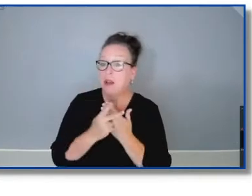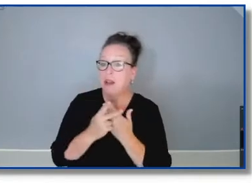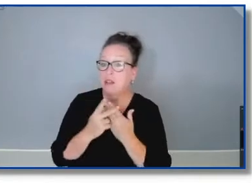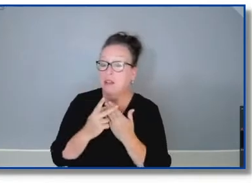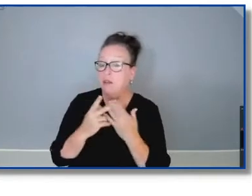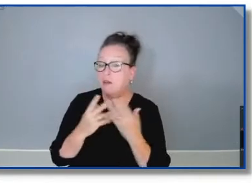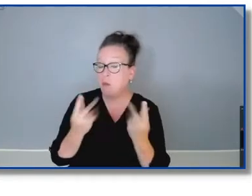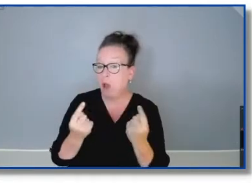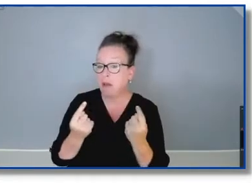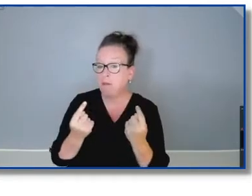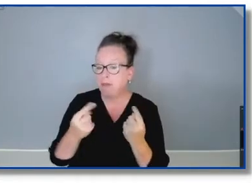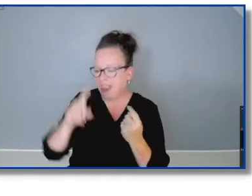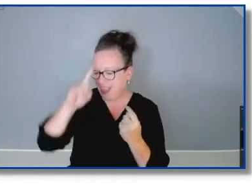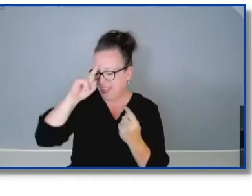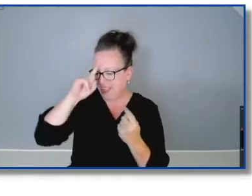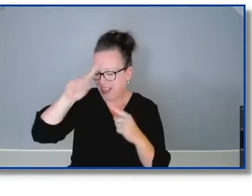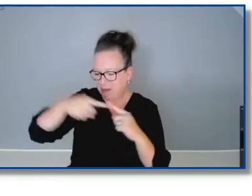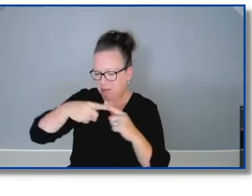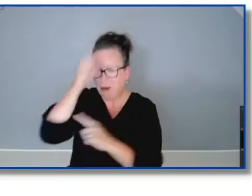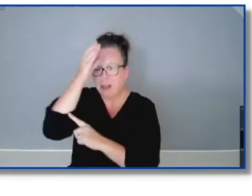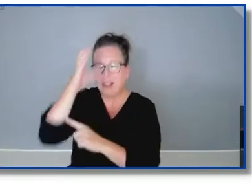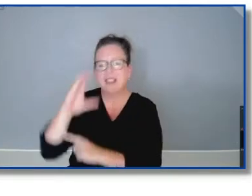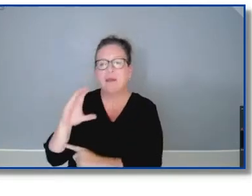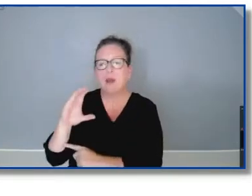phenomenon of collective intelligence.